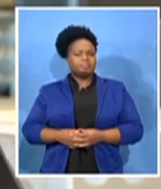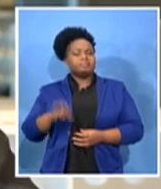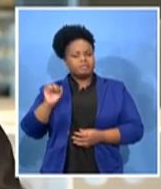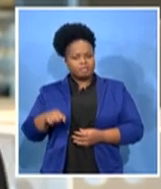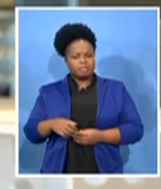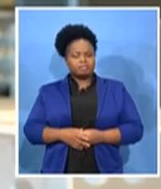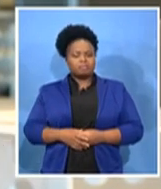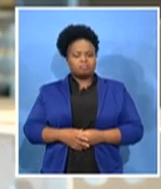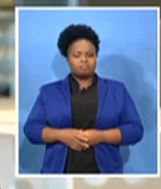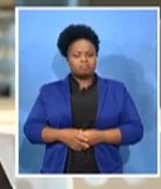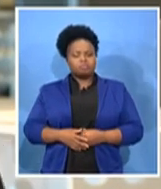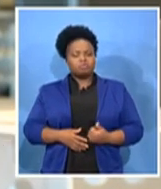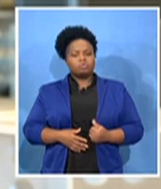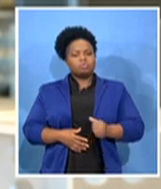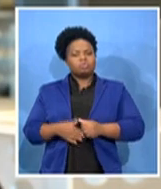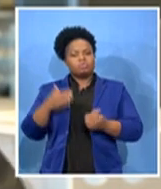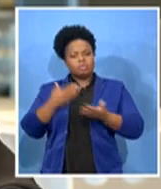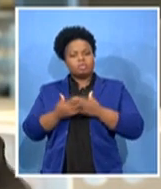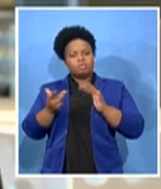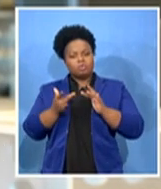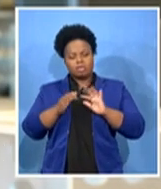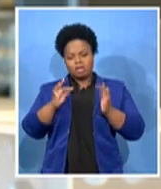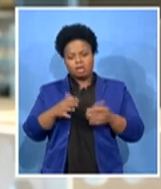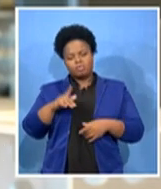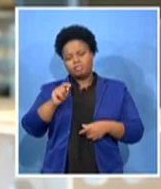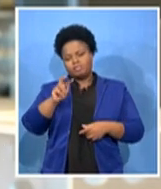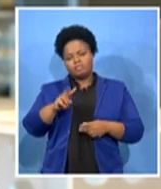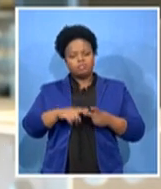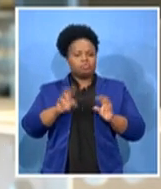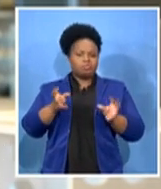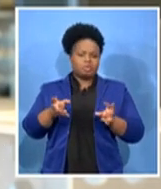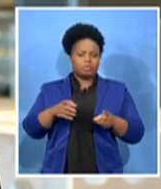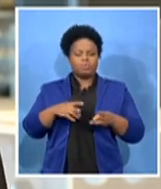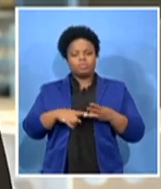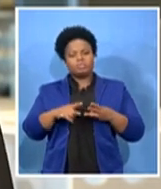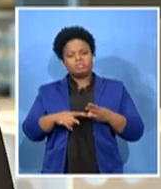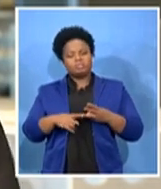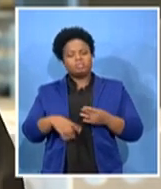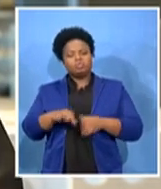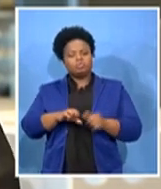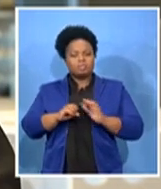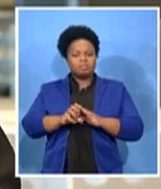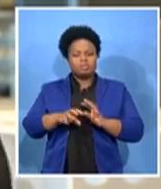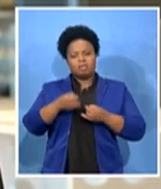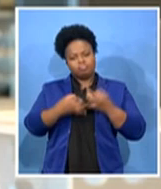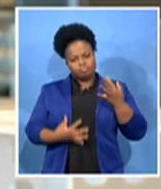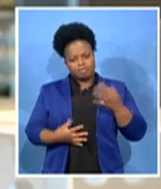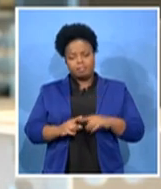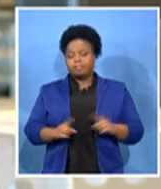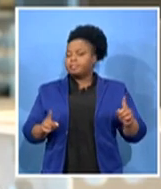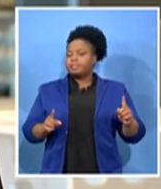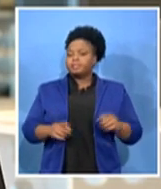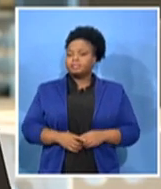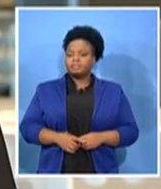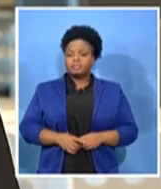through television, through radios, through digital platforms. But in terms of convincing